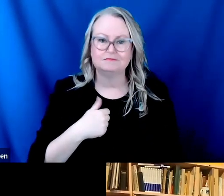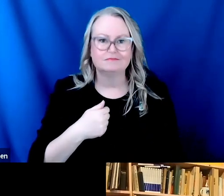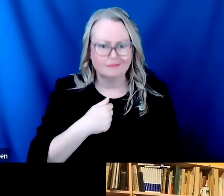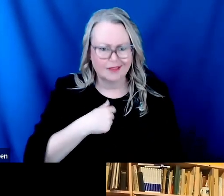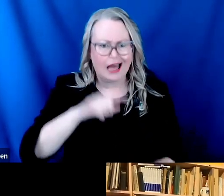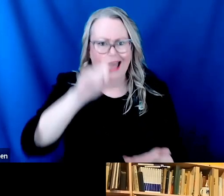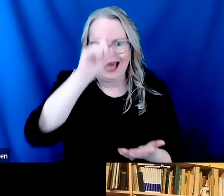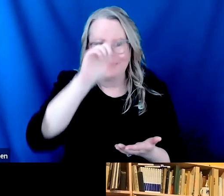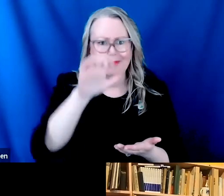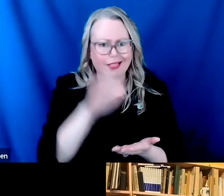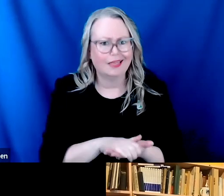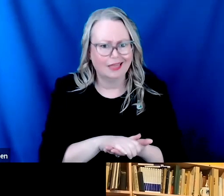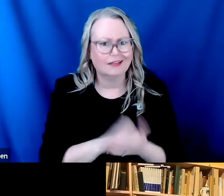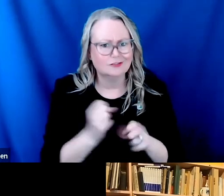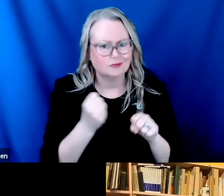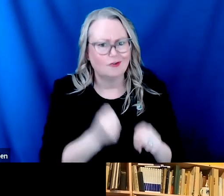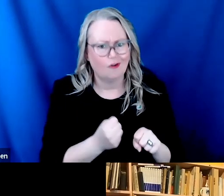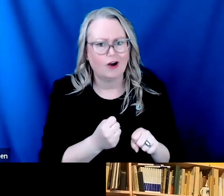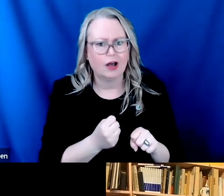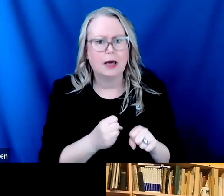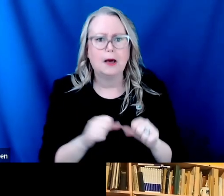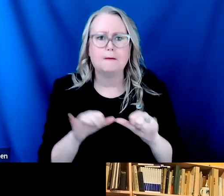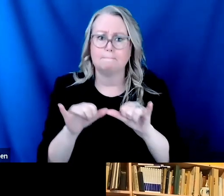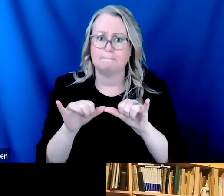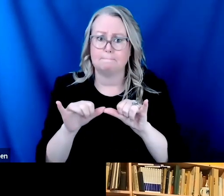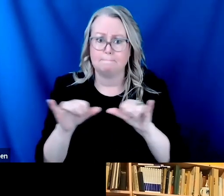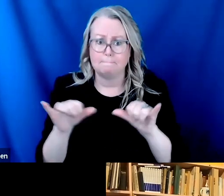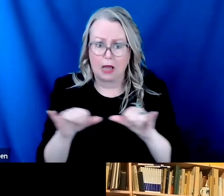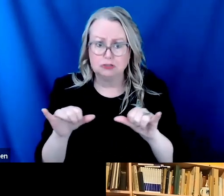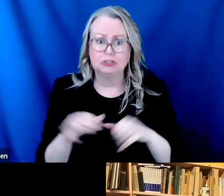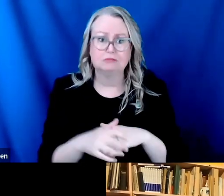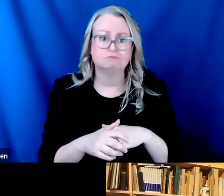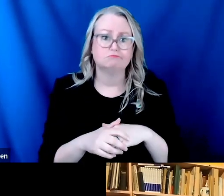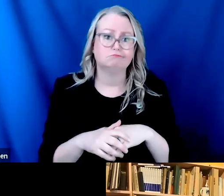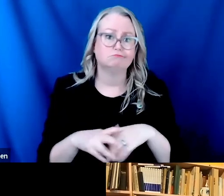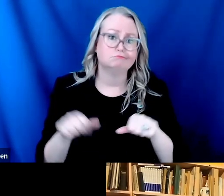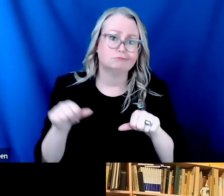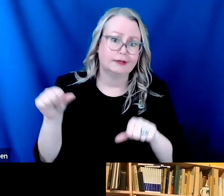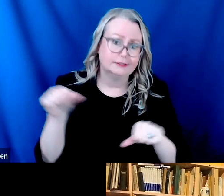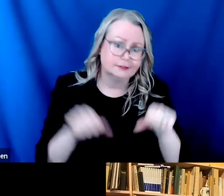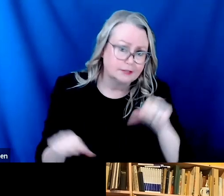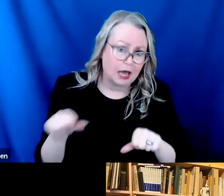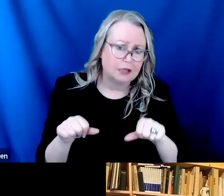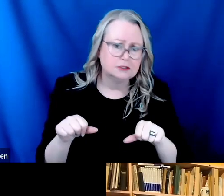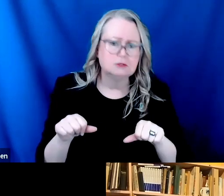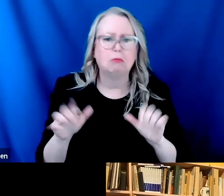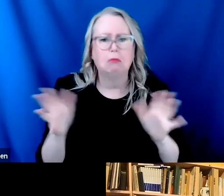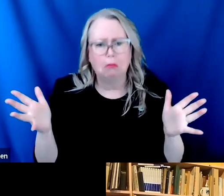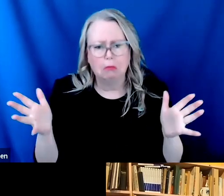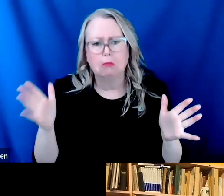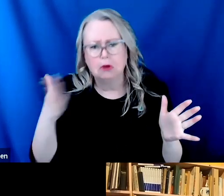as good as measurement science has become, we need to use